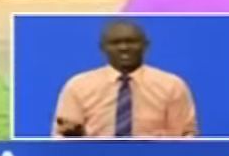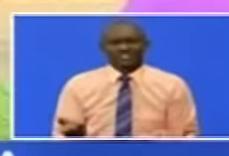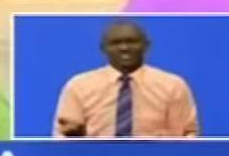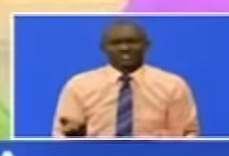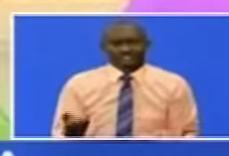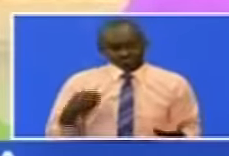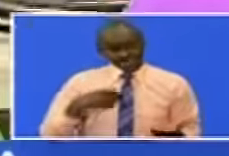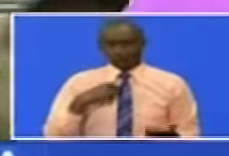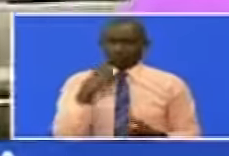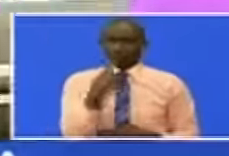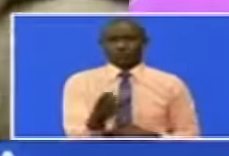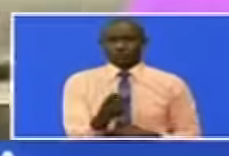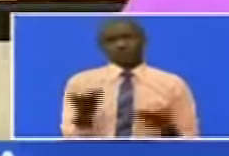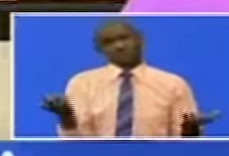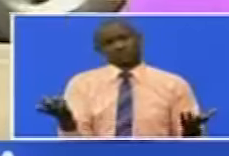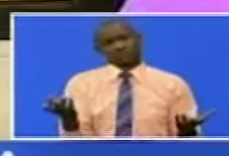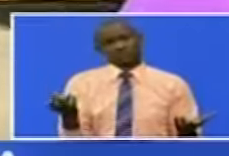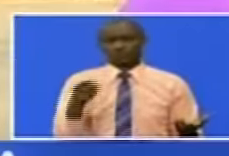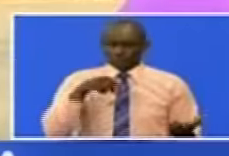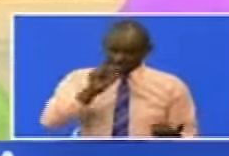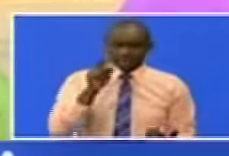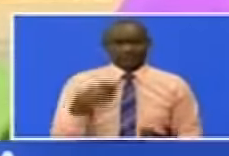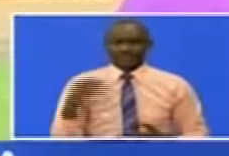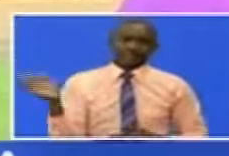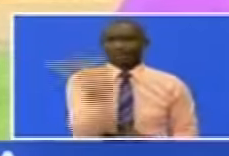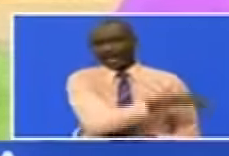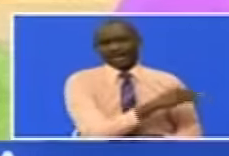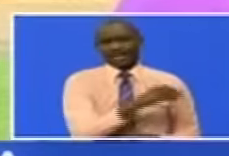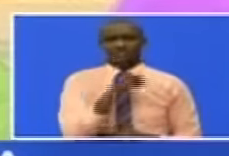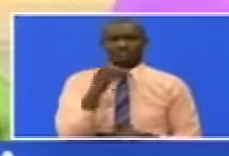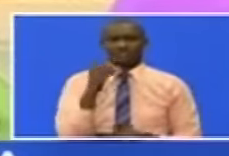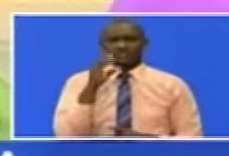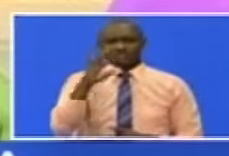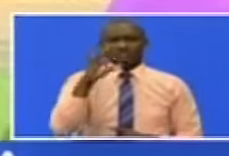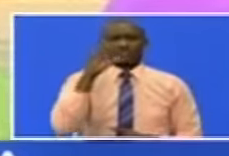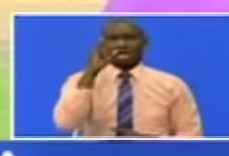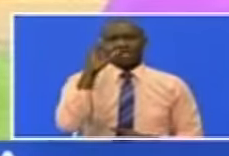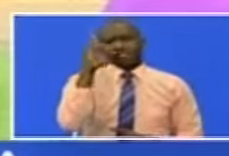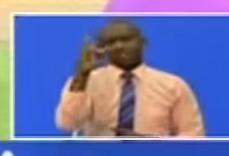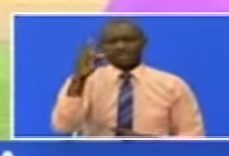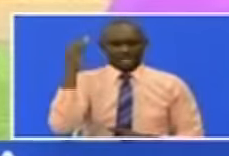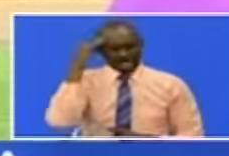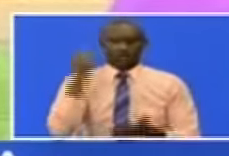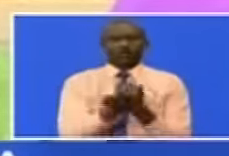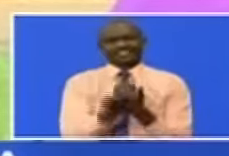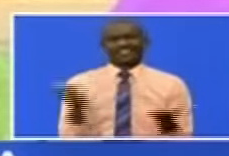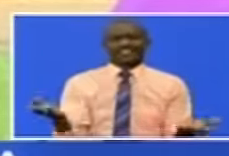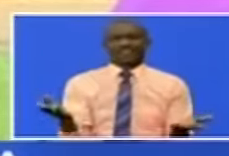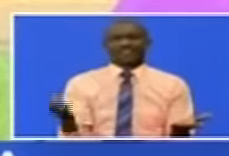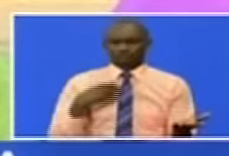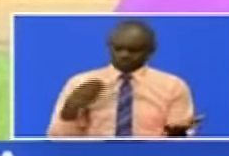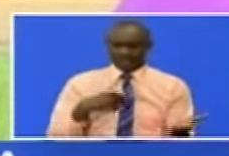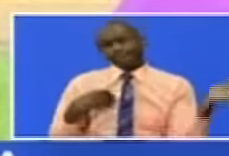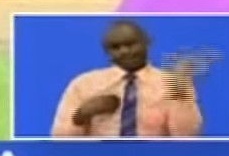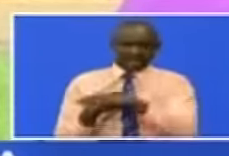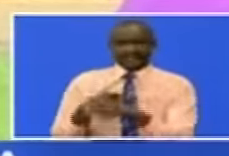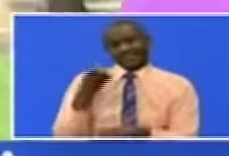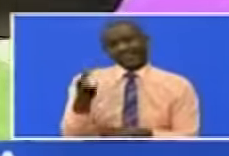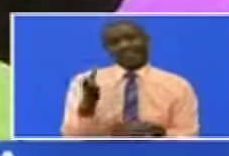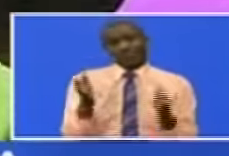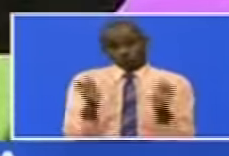somehow I was called and I told that we have to turn back and go back to the CID headquarters. So I went back, we went back